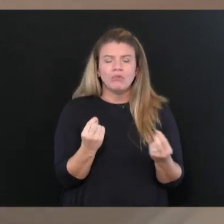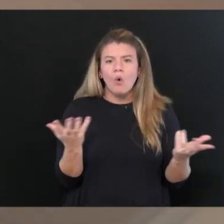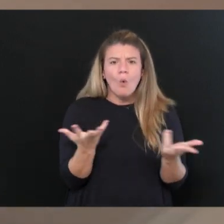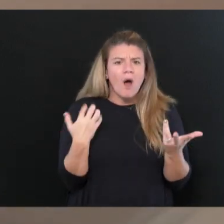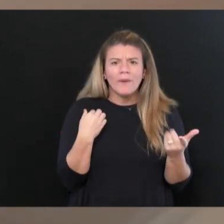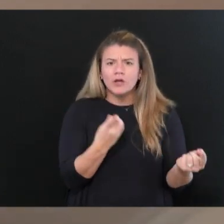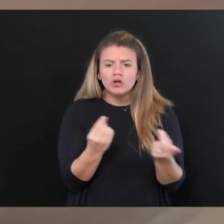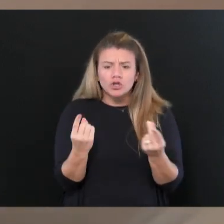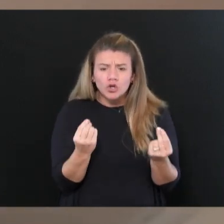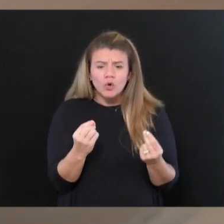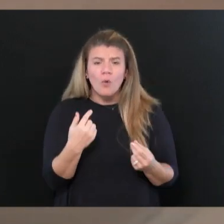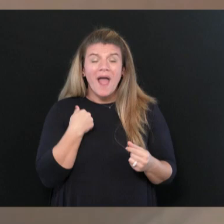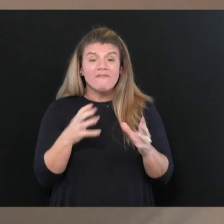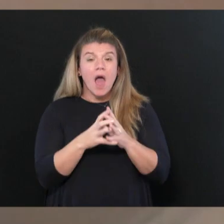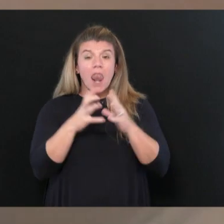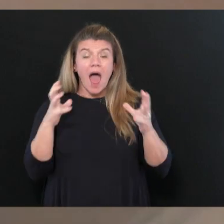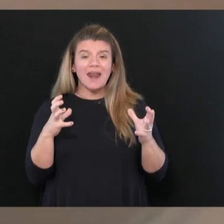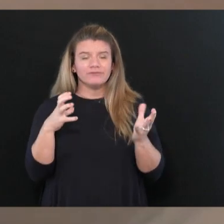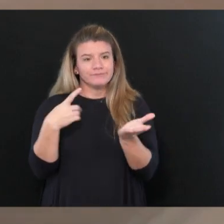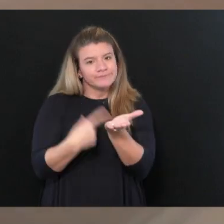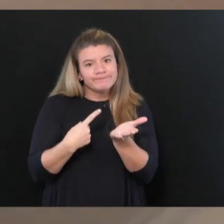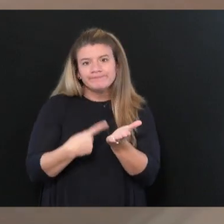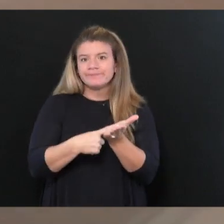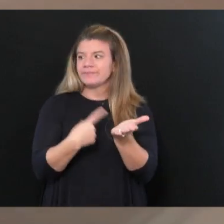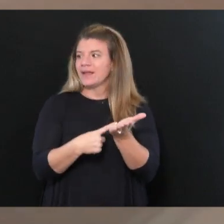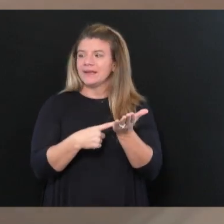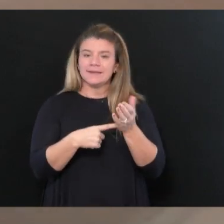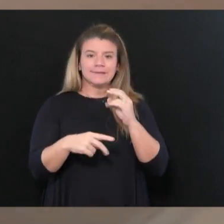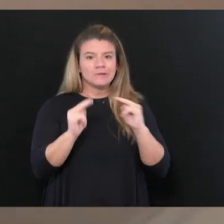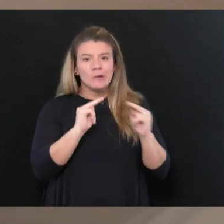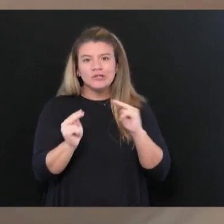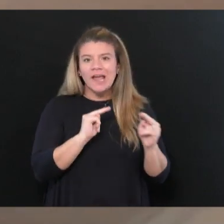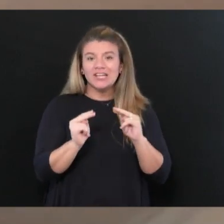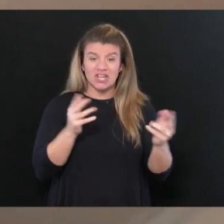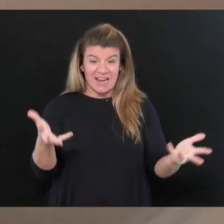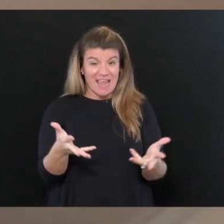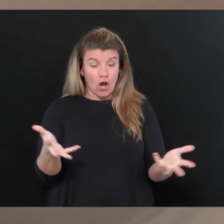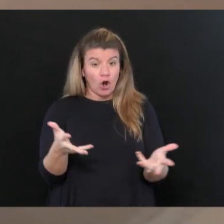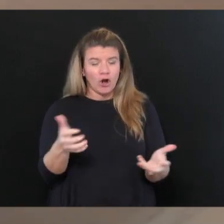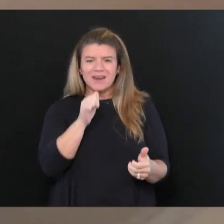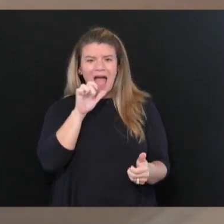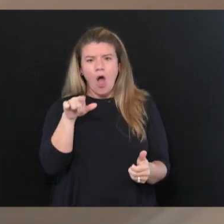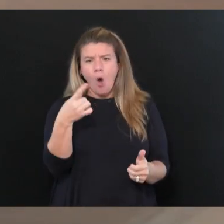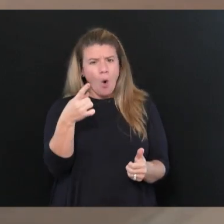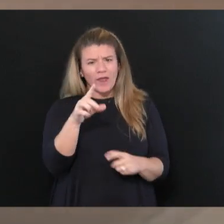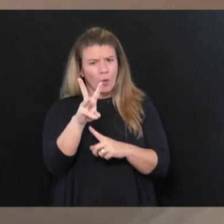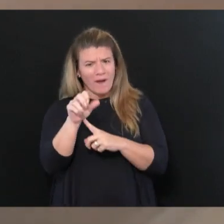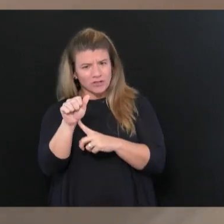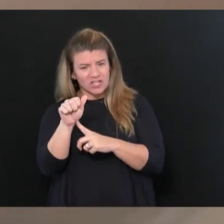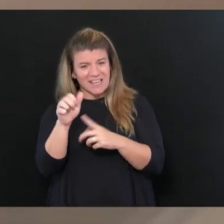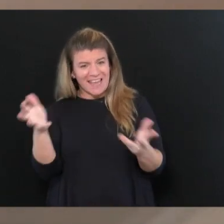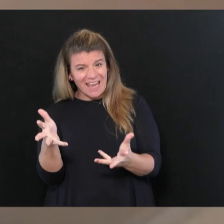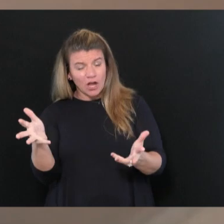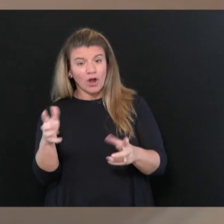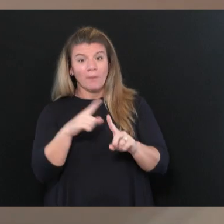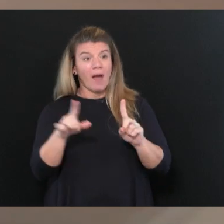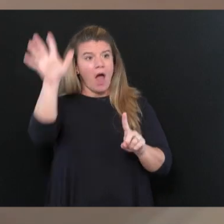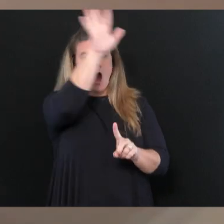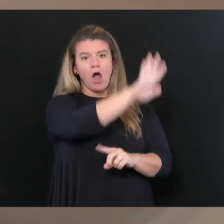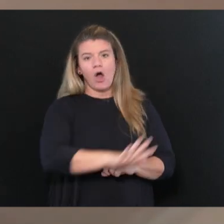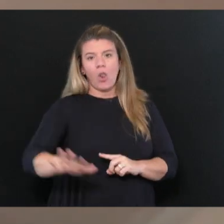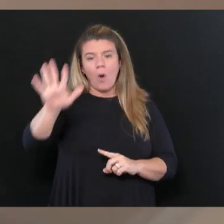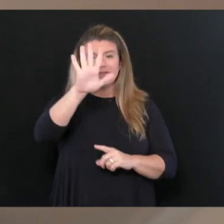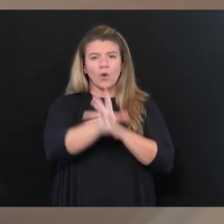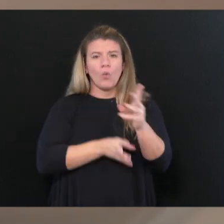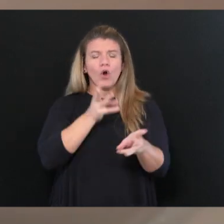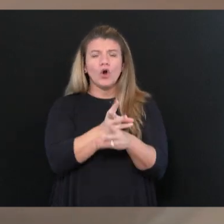a lot of debate, not only in West Virginia by many people, but also nationally